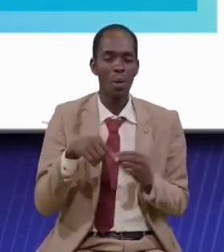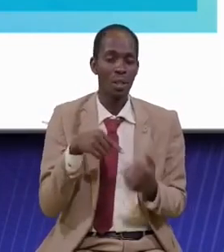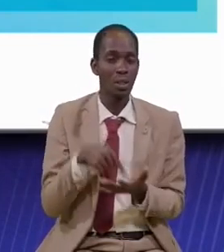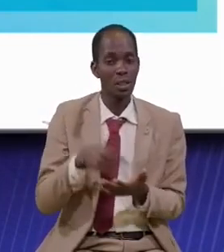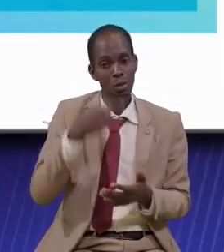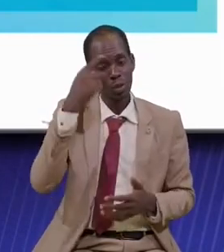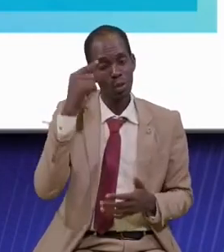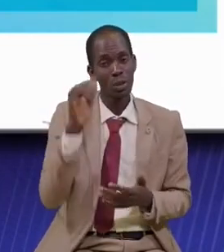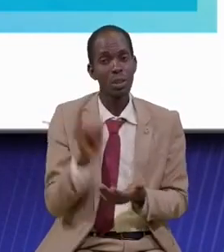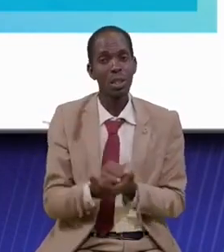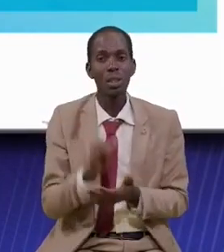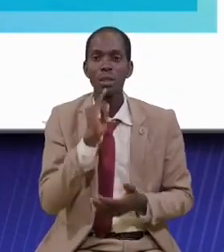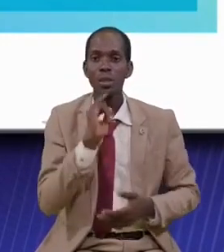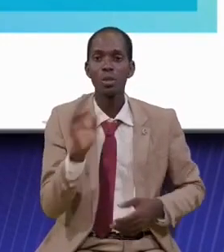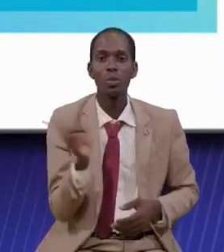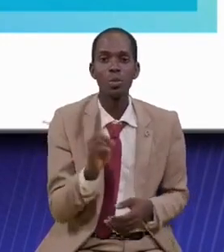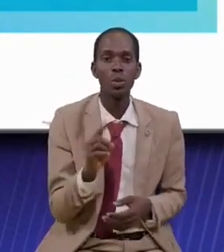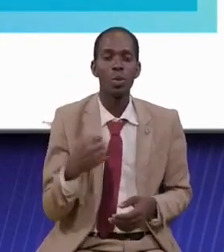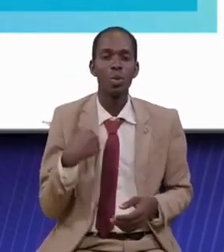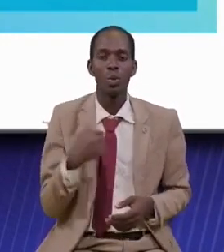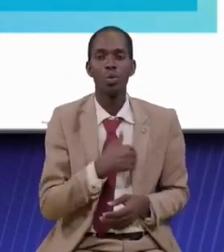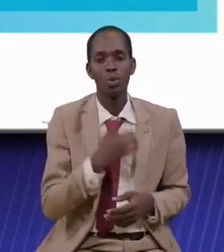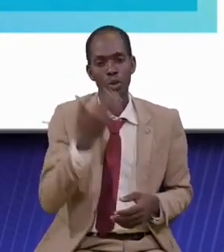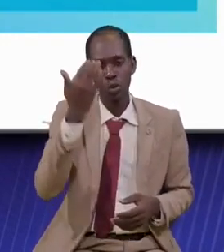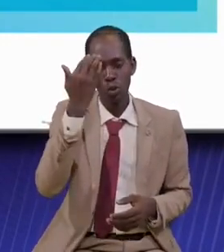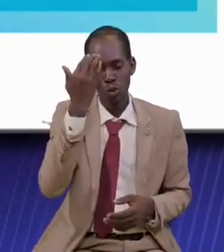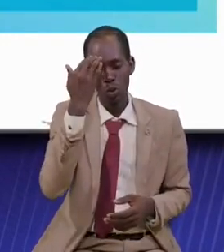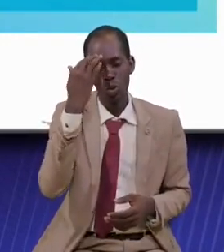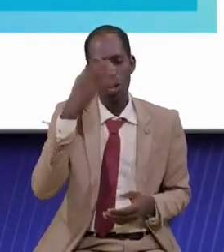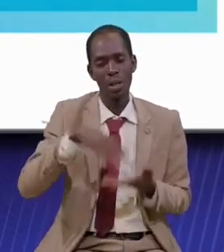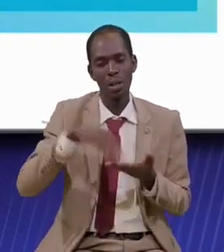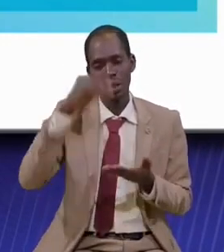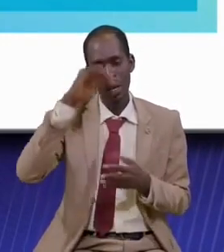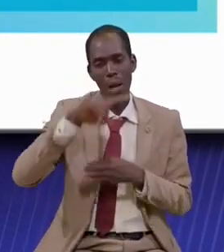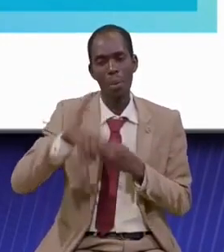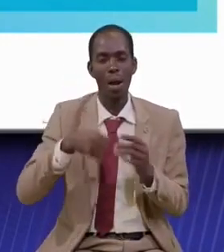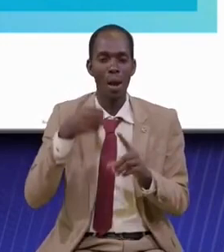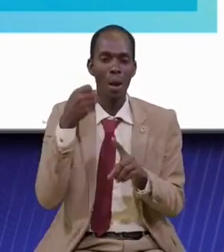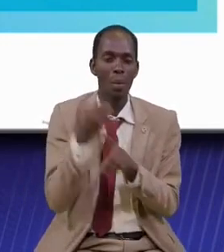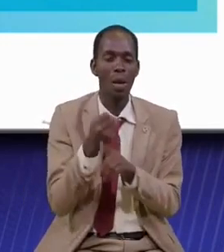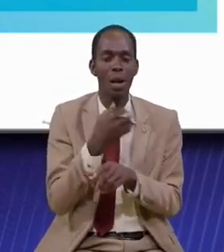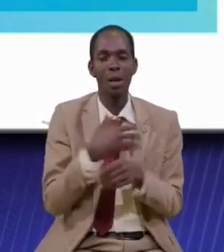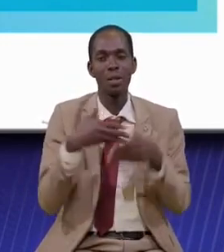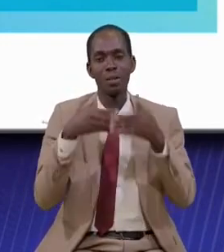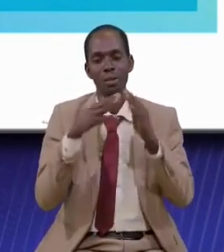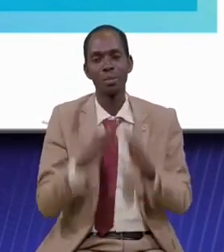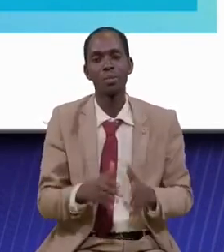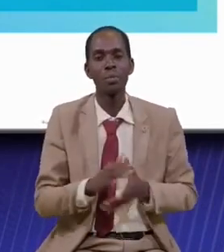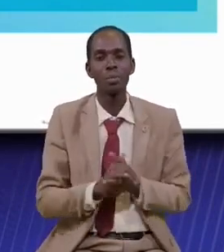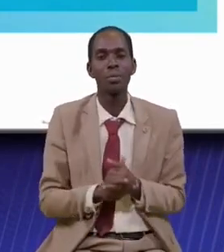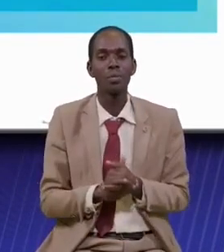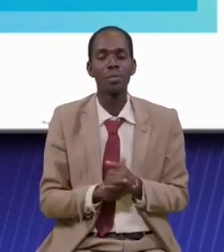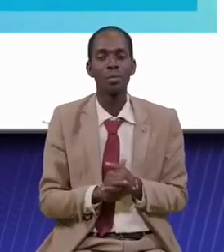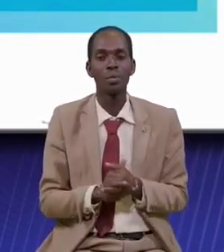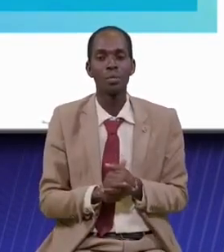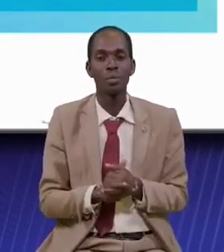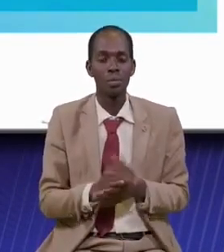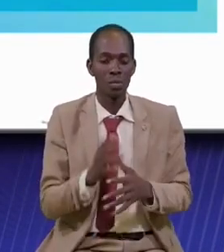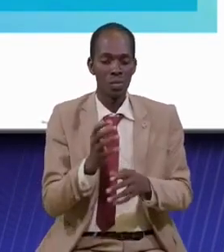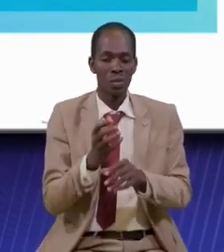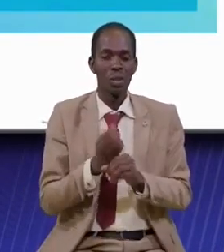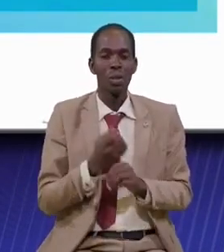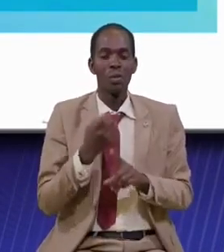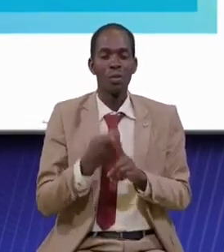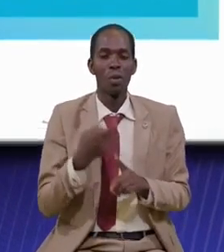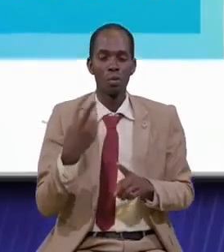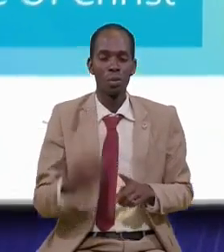learn about impact. That's where we learn about leadership. And let's dive into it. Point two, drawing some inspiration from the